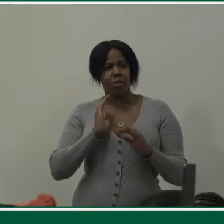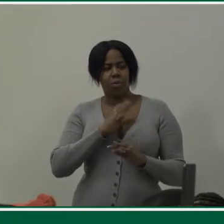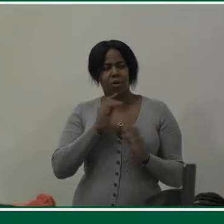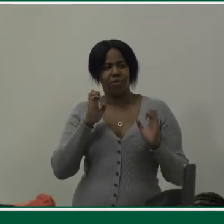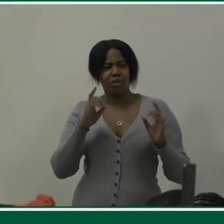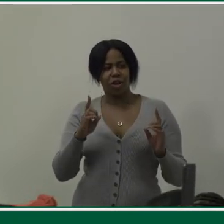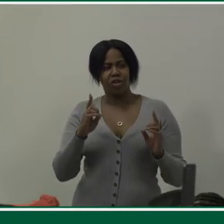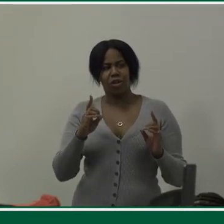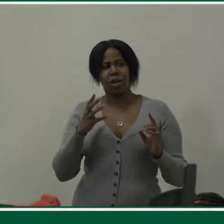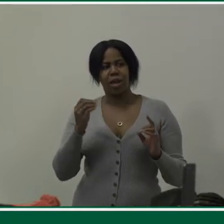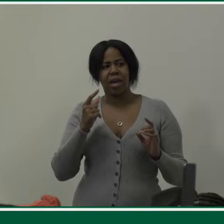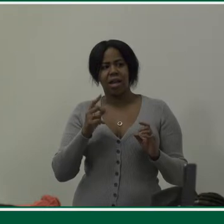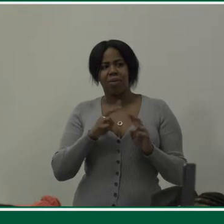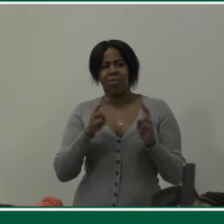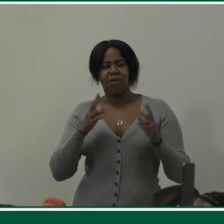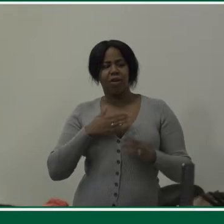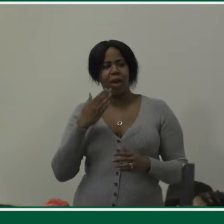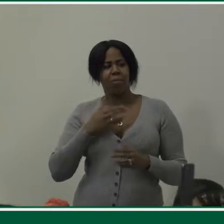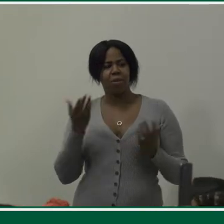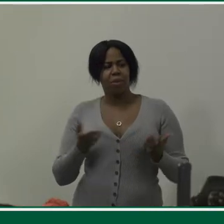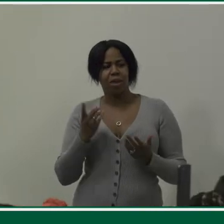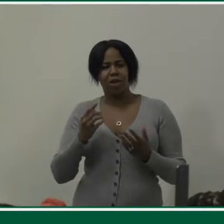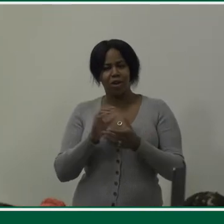extremely pleased to be here, and congratulations.